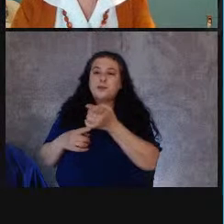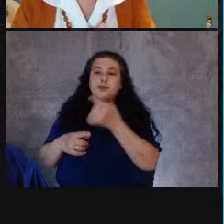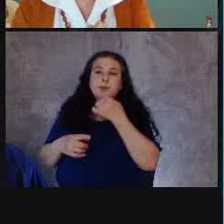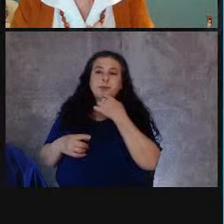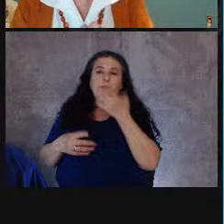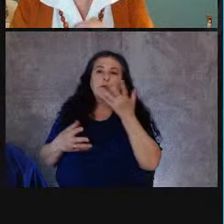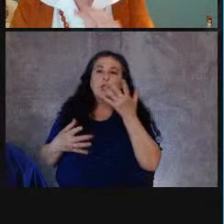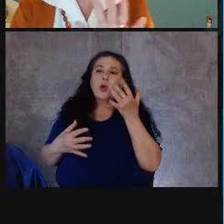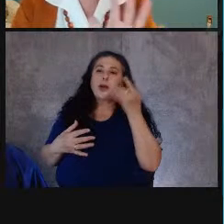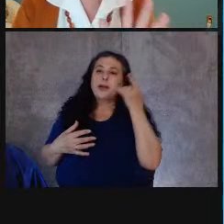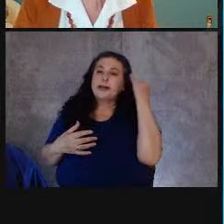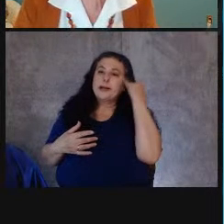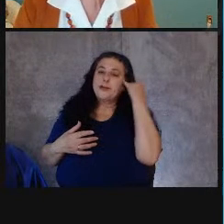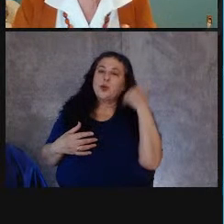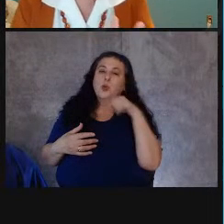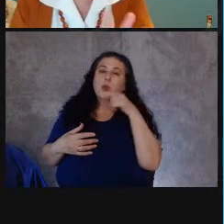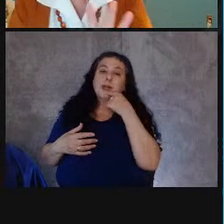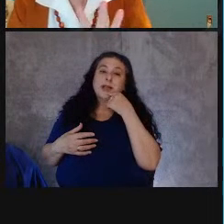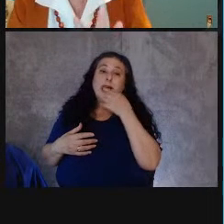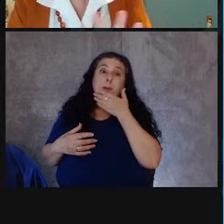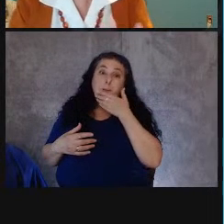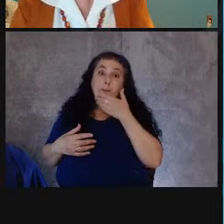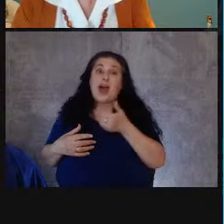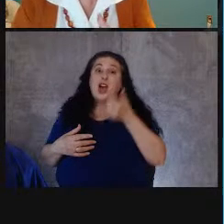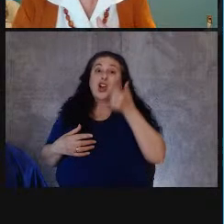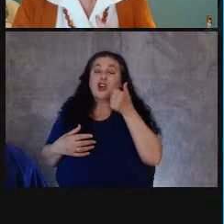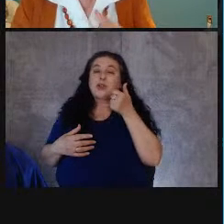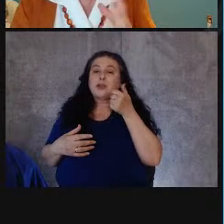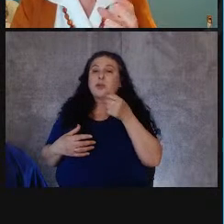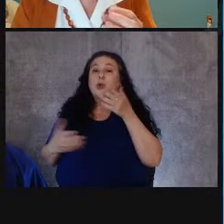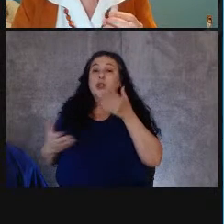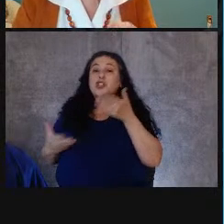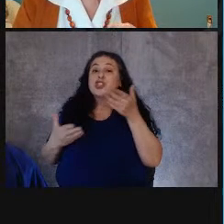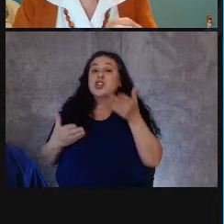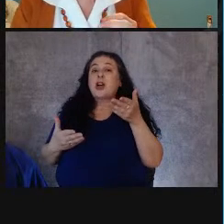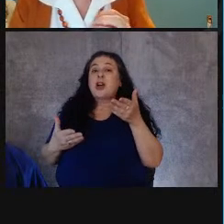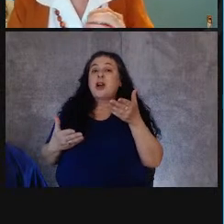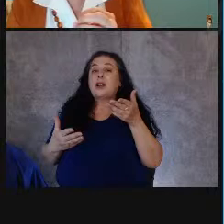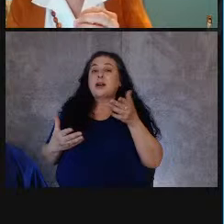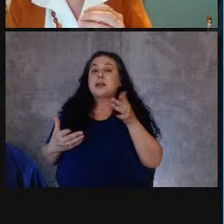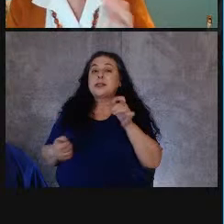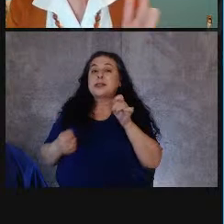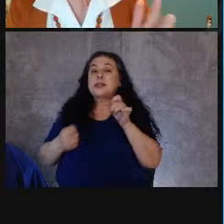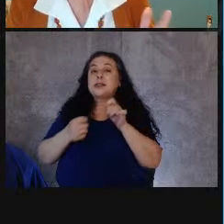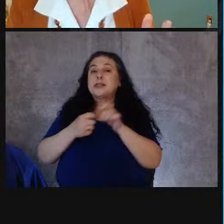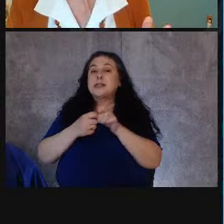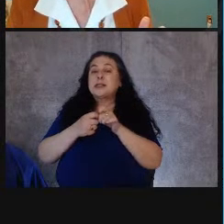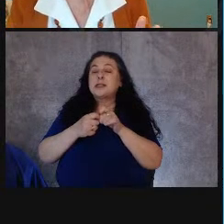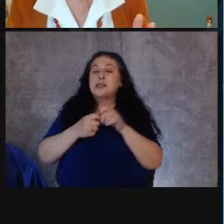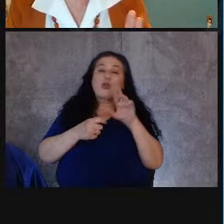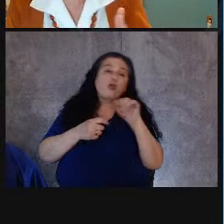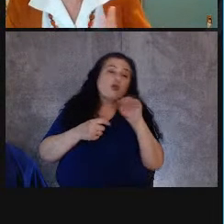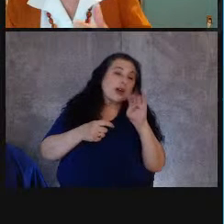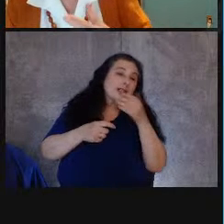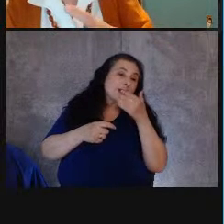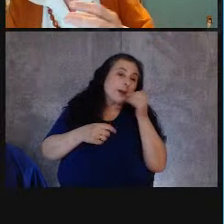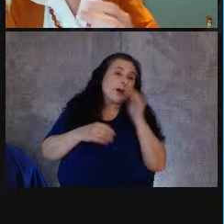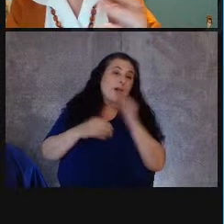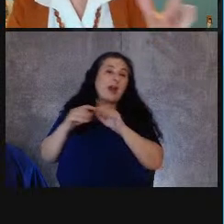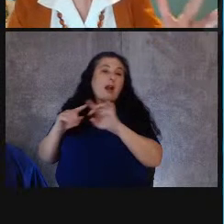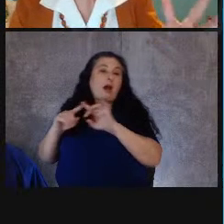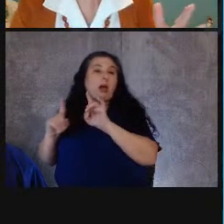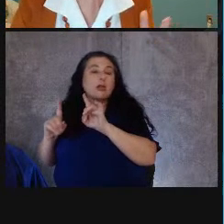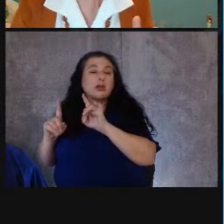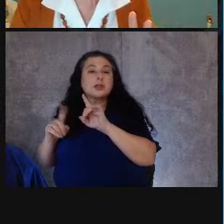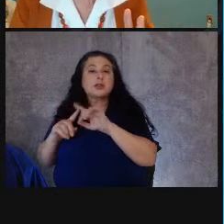wait, if we're saying better, are we suggesting that, certain races are better than others, or